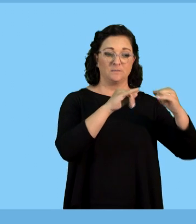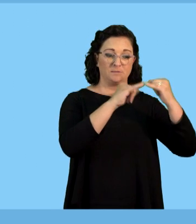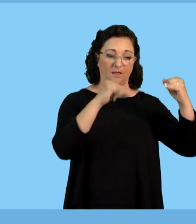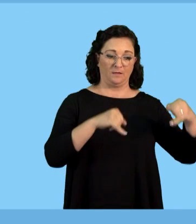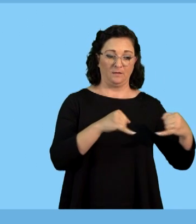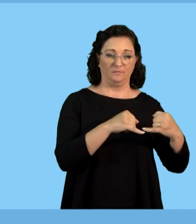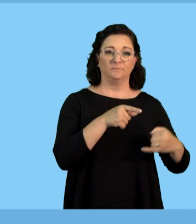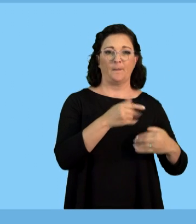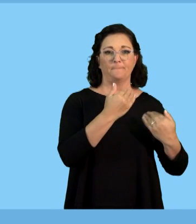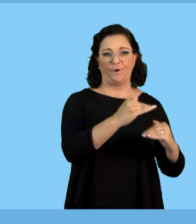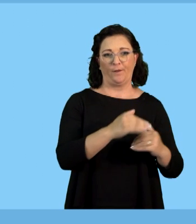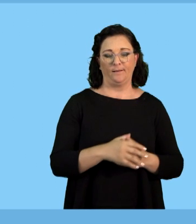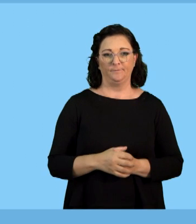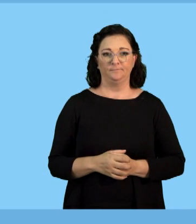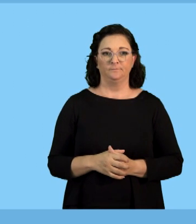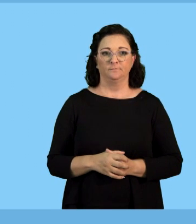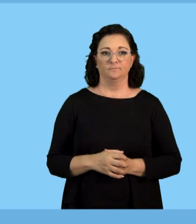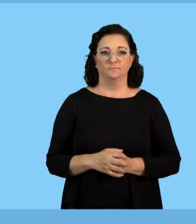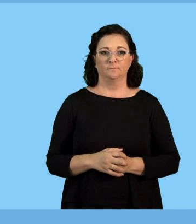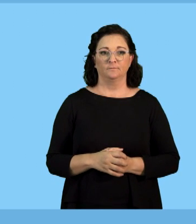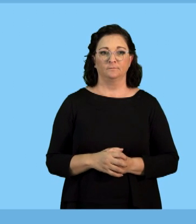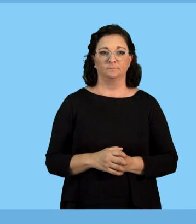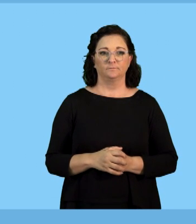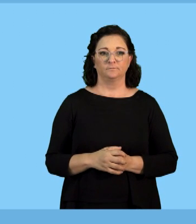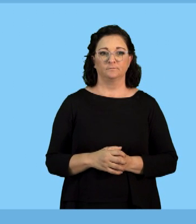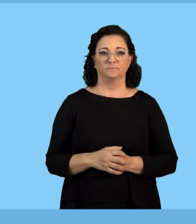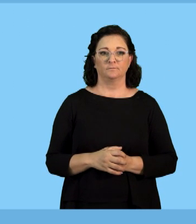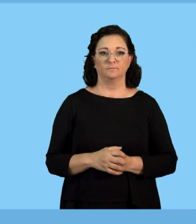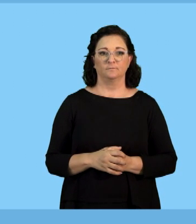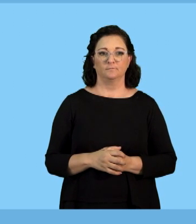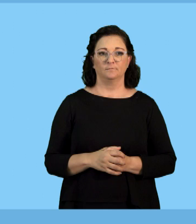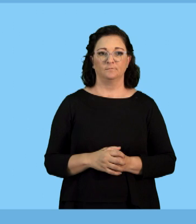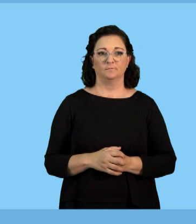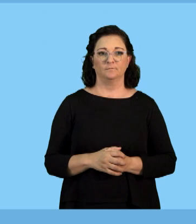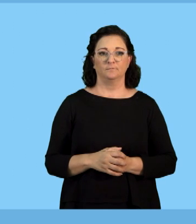that this circuit is connected also in parallel.